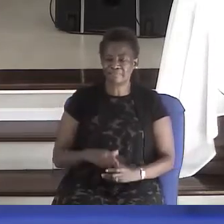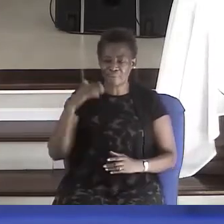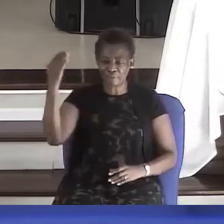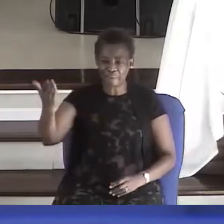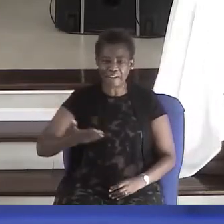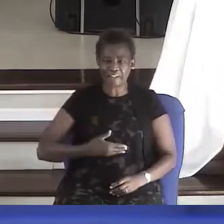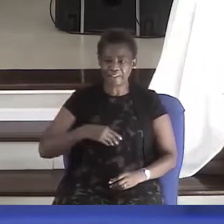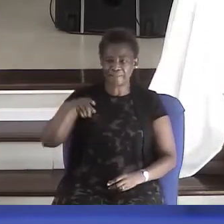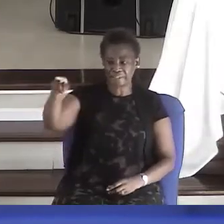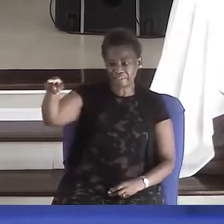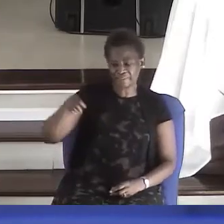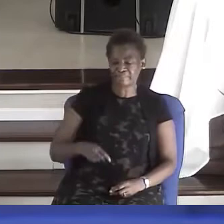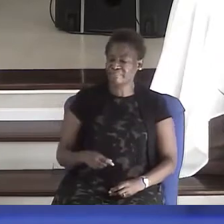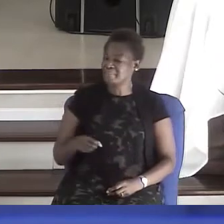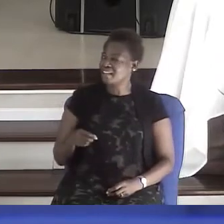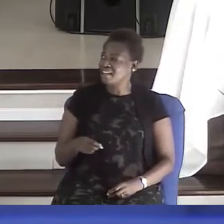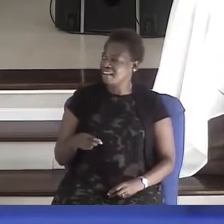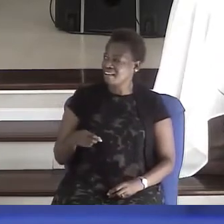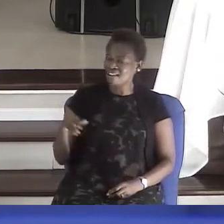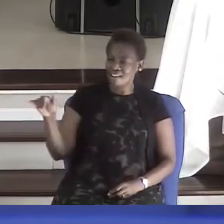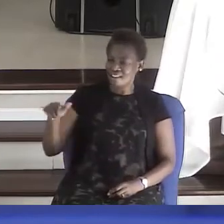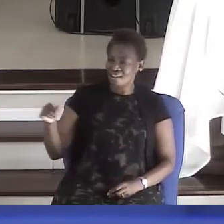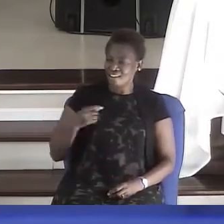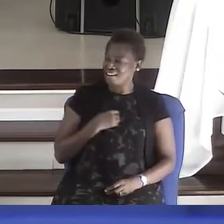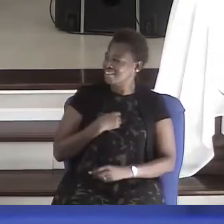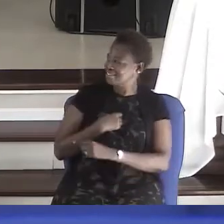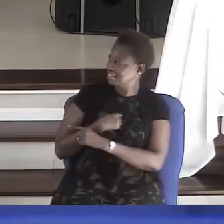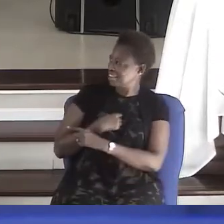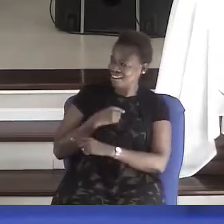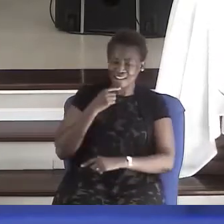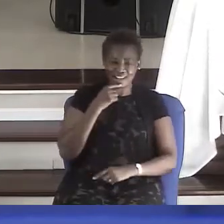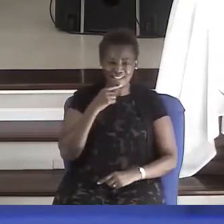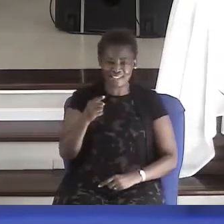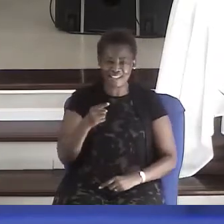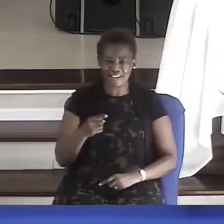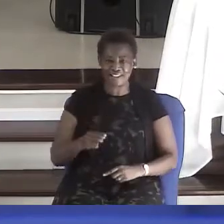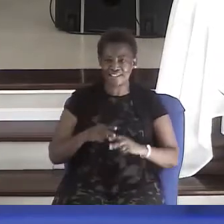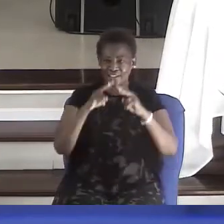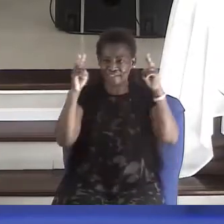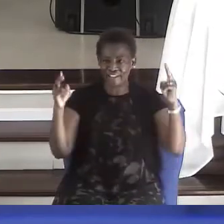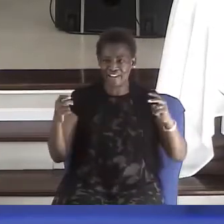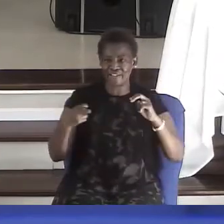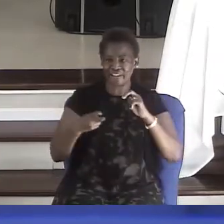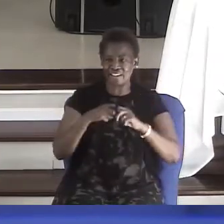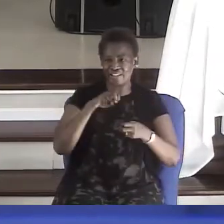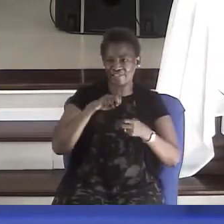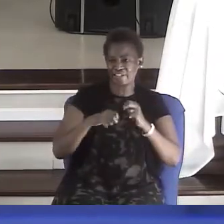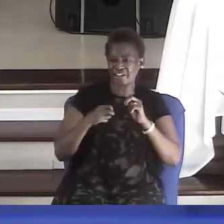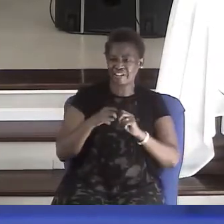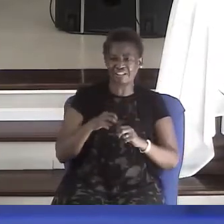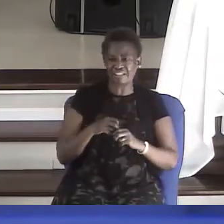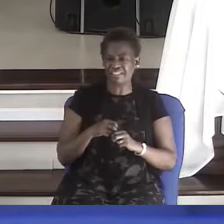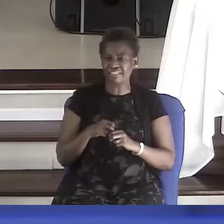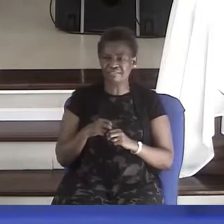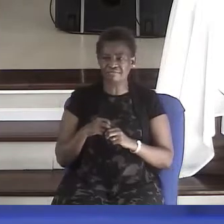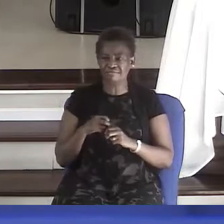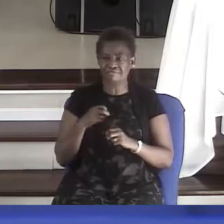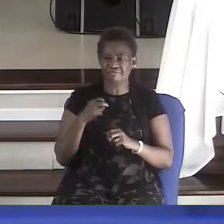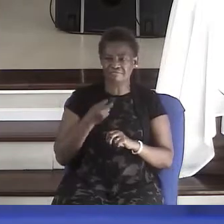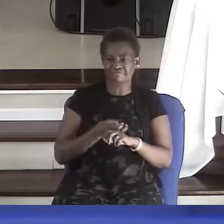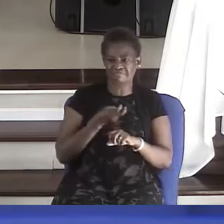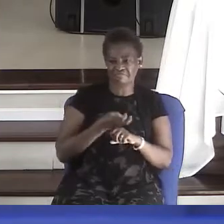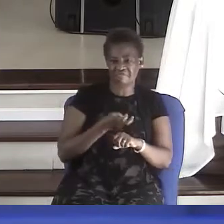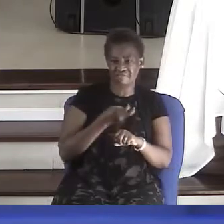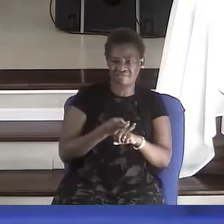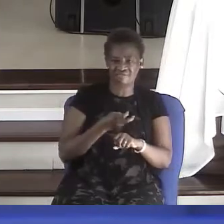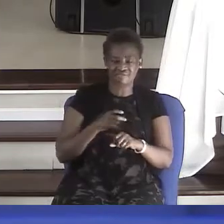As I indicated, it's a very difficult time, and I'm grateful for the word that the Lord has been placing on my heart